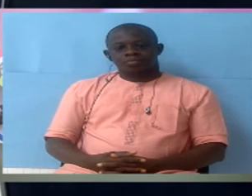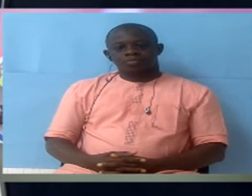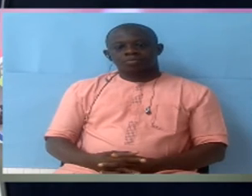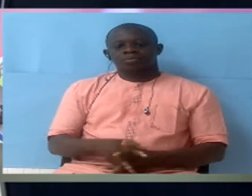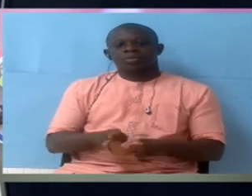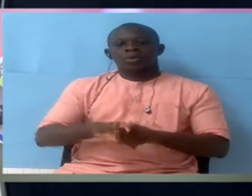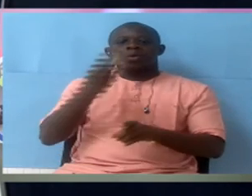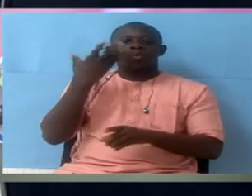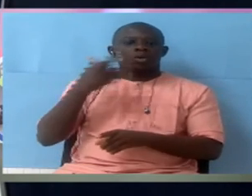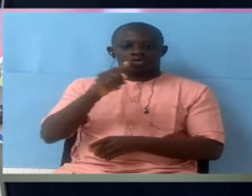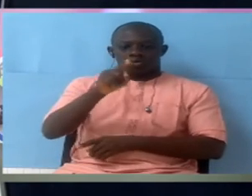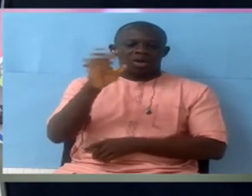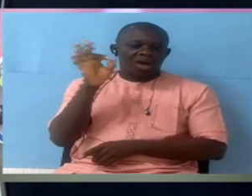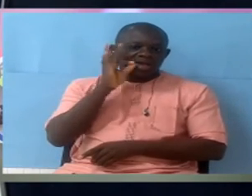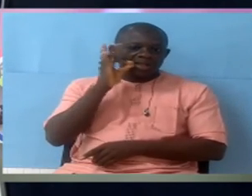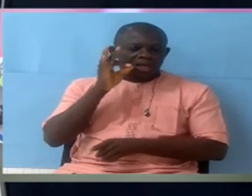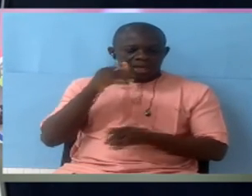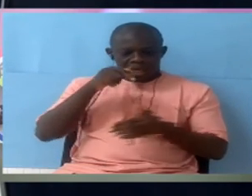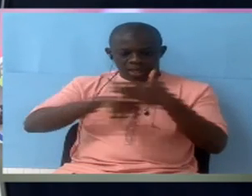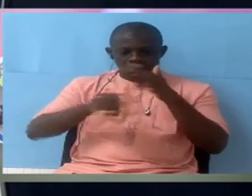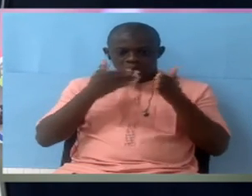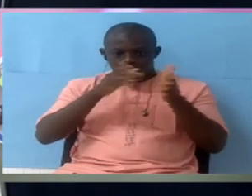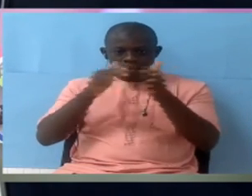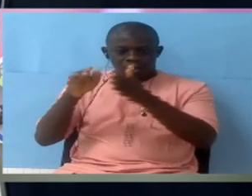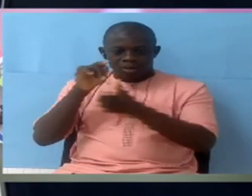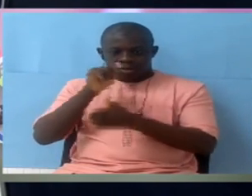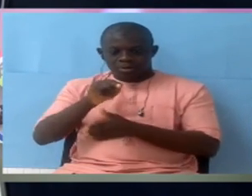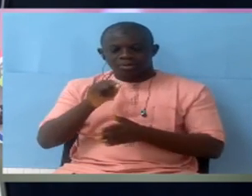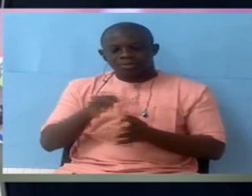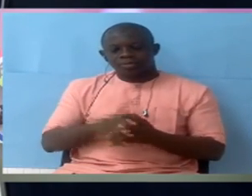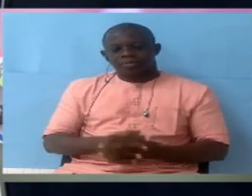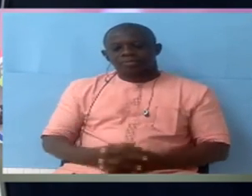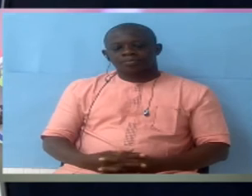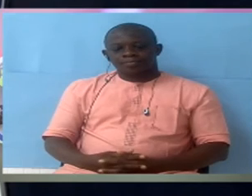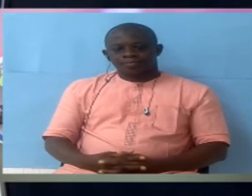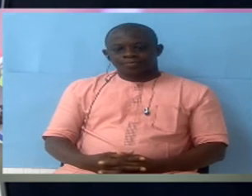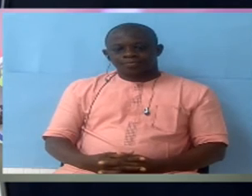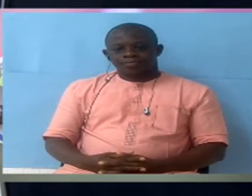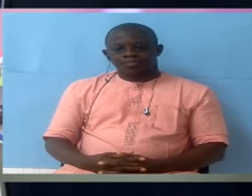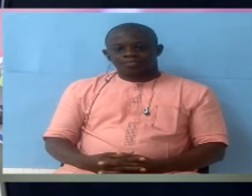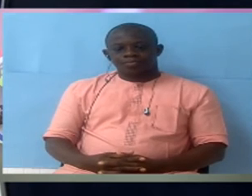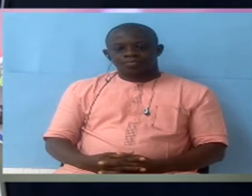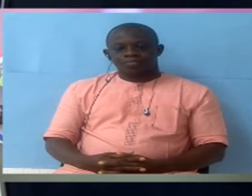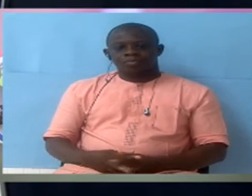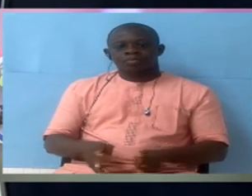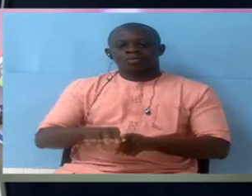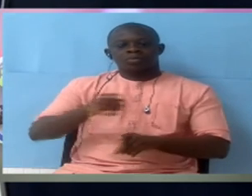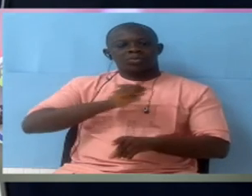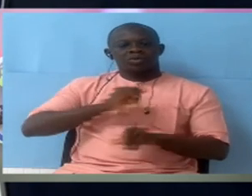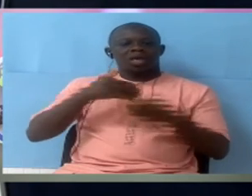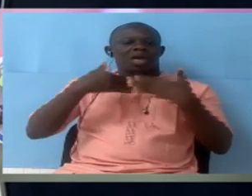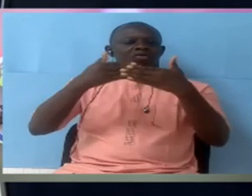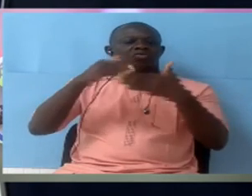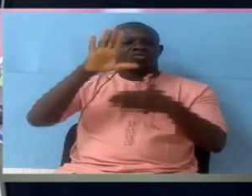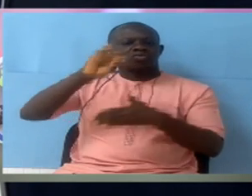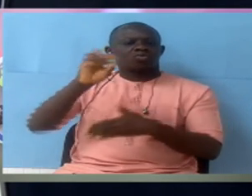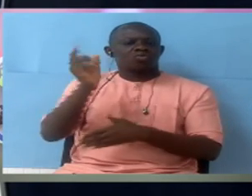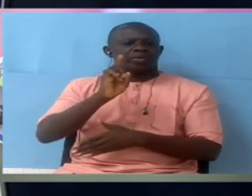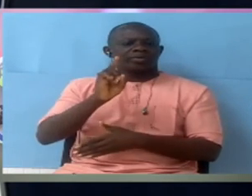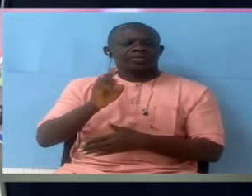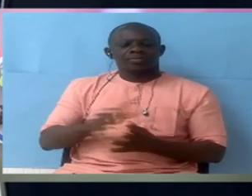When you responded in that manner, bi nga tonto gaay comme ni nga waxé ni, what was the reaction?